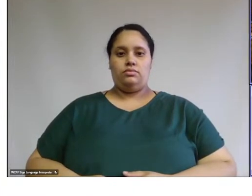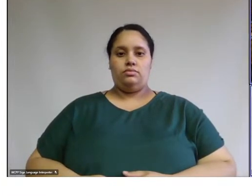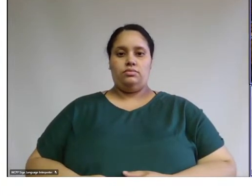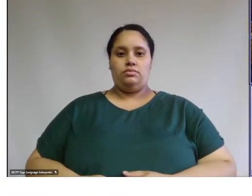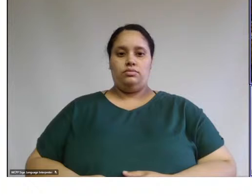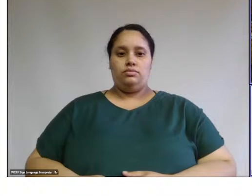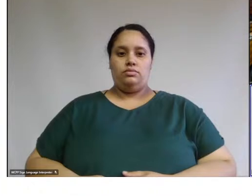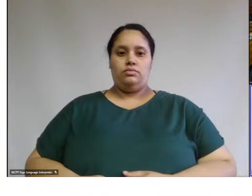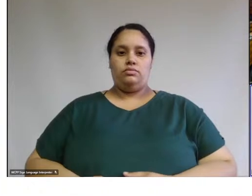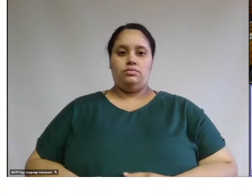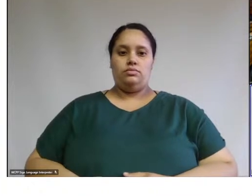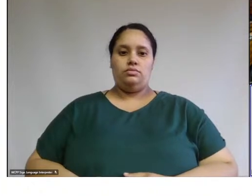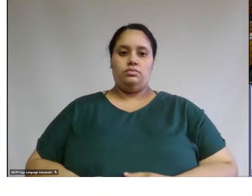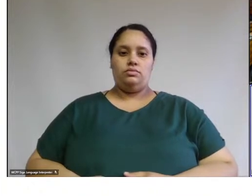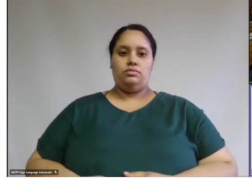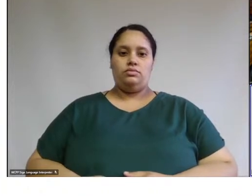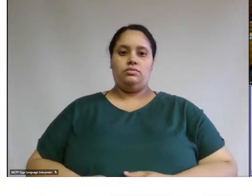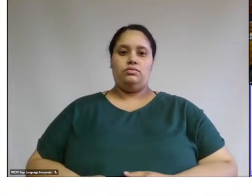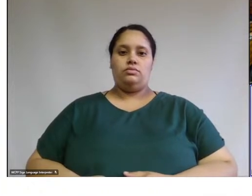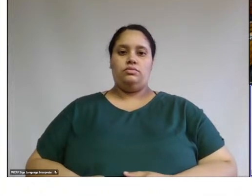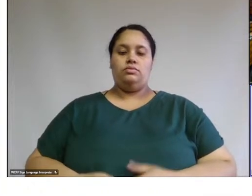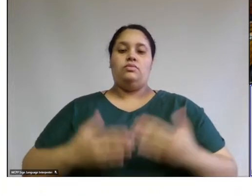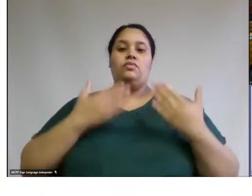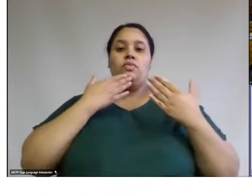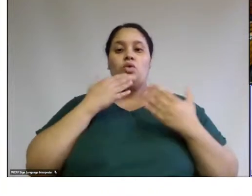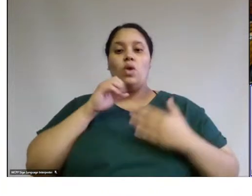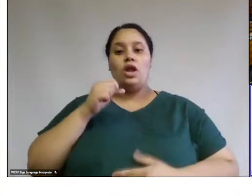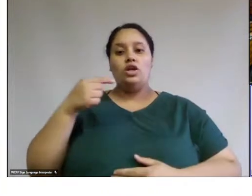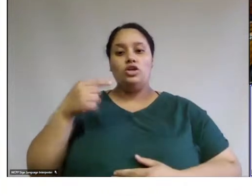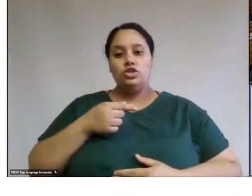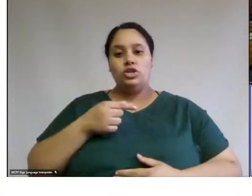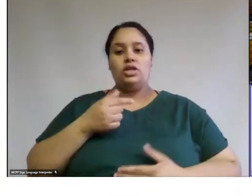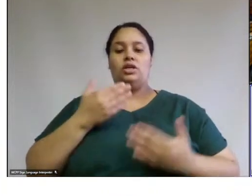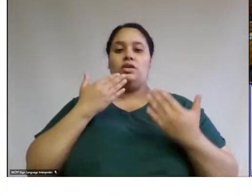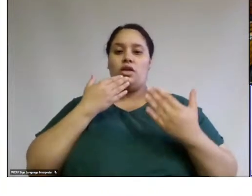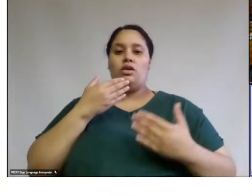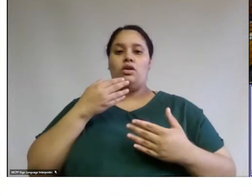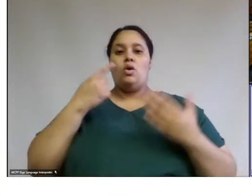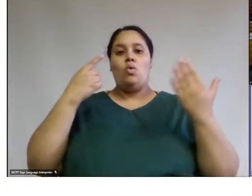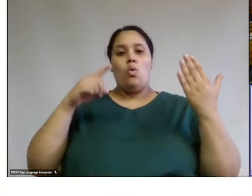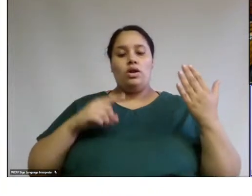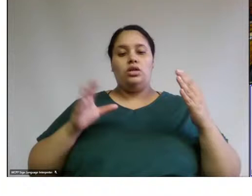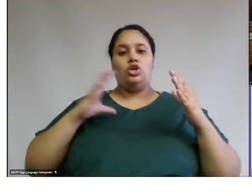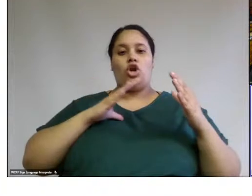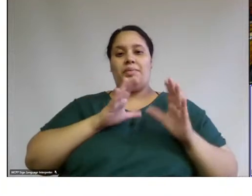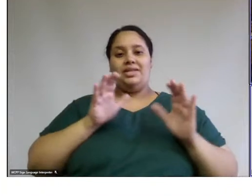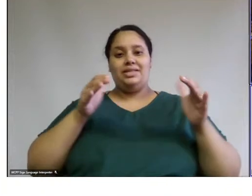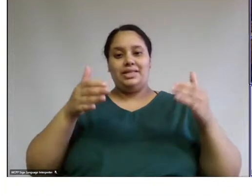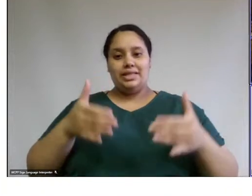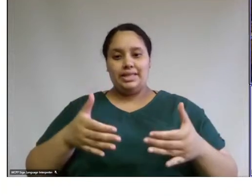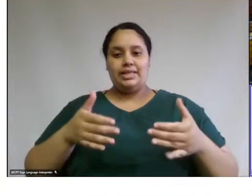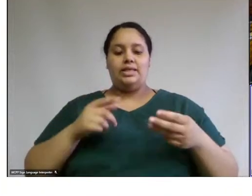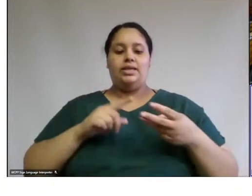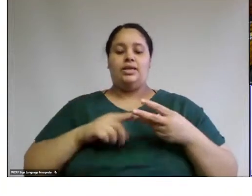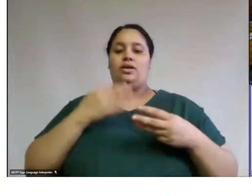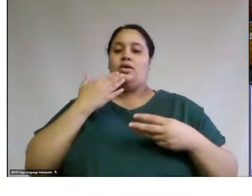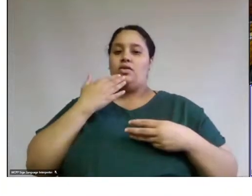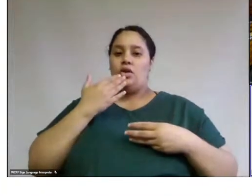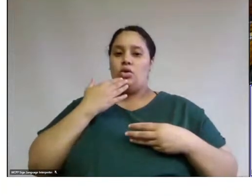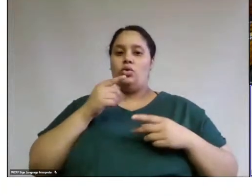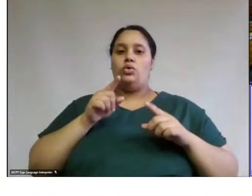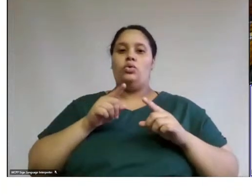Thank you very much, AG. Thank you very much, Audit Committee. Thank you very